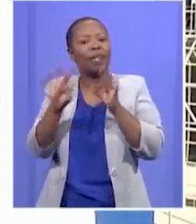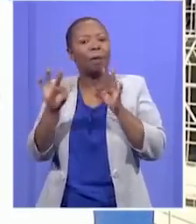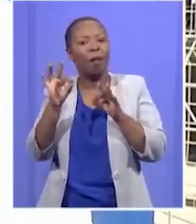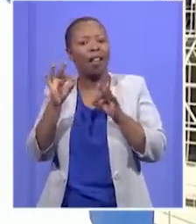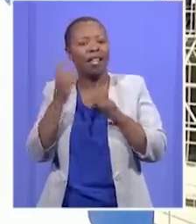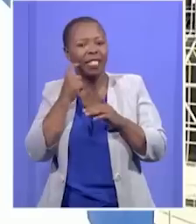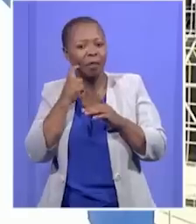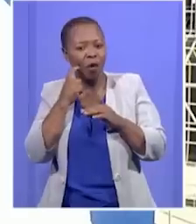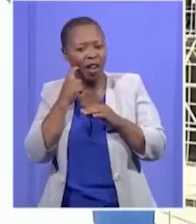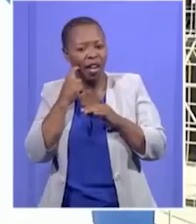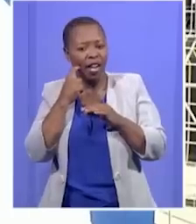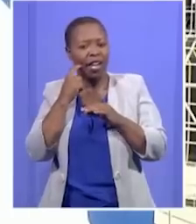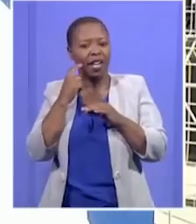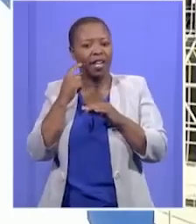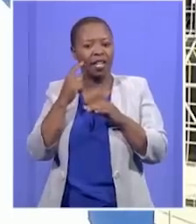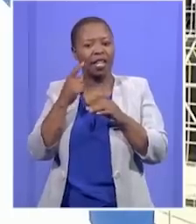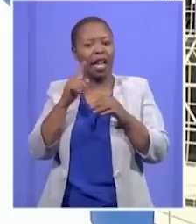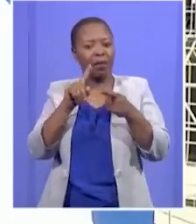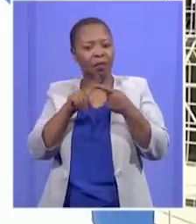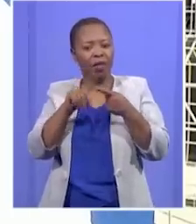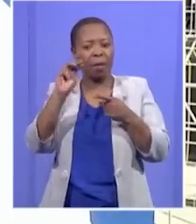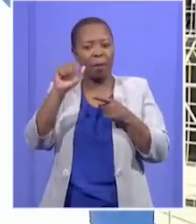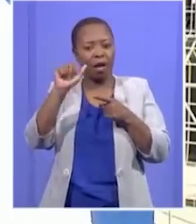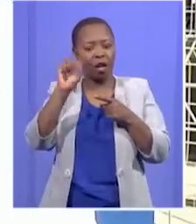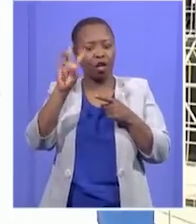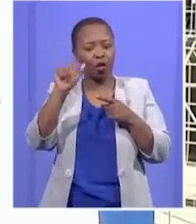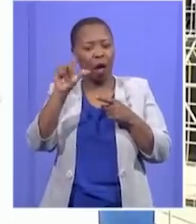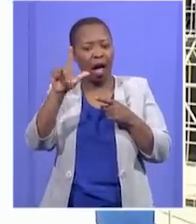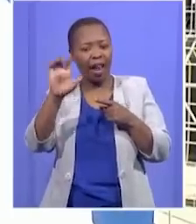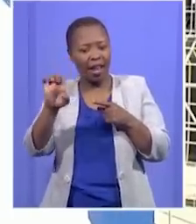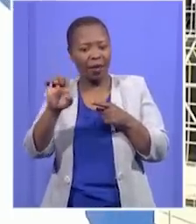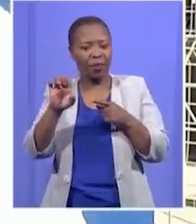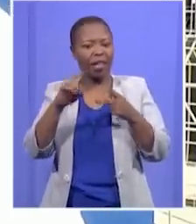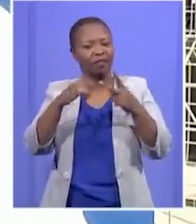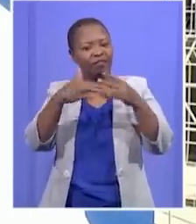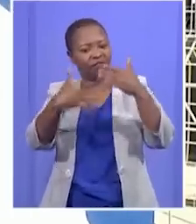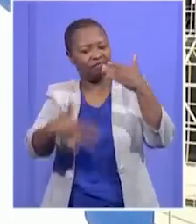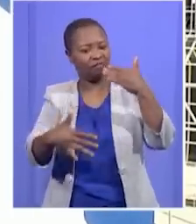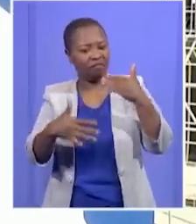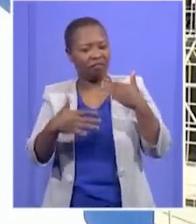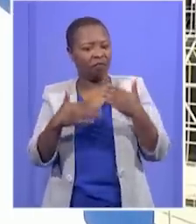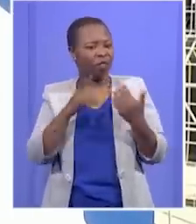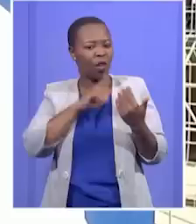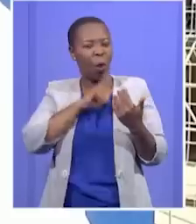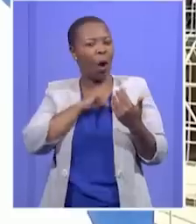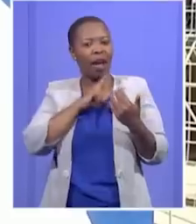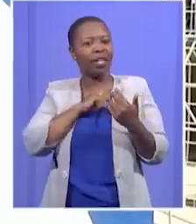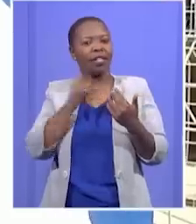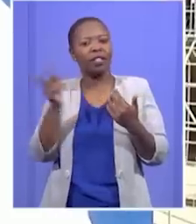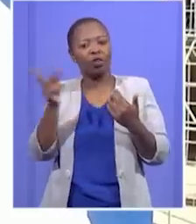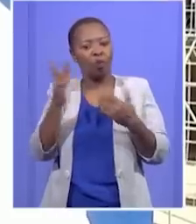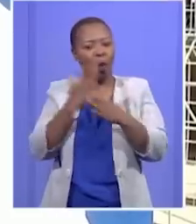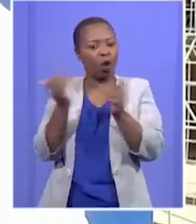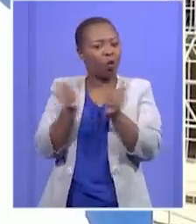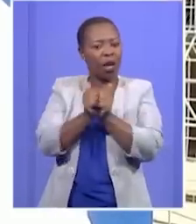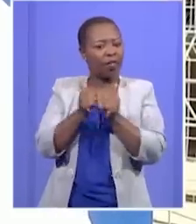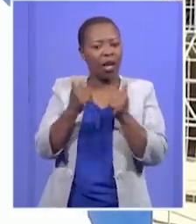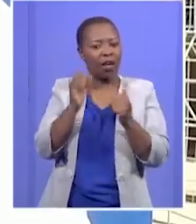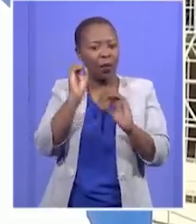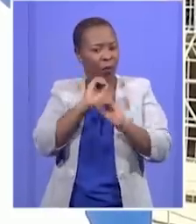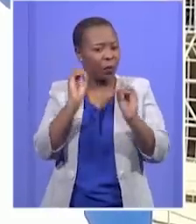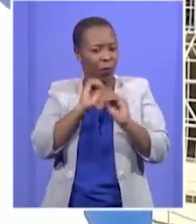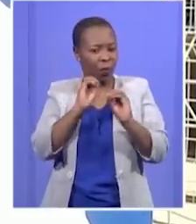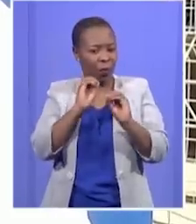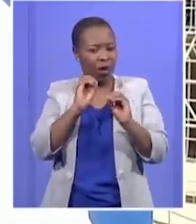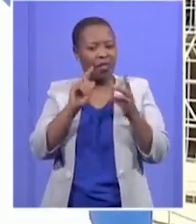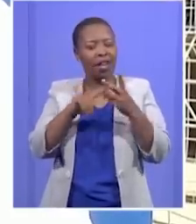Maswale, you know, and so forth. Why could they not be able to work together? And then, of course, the other